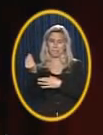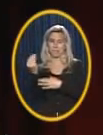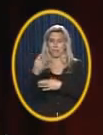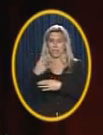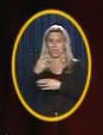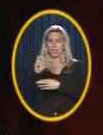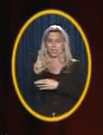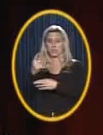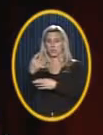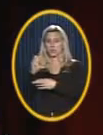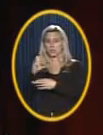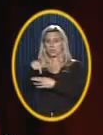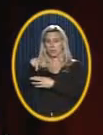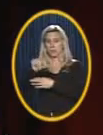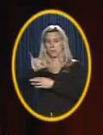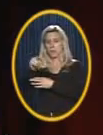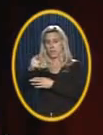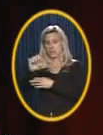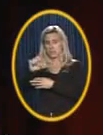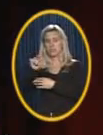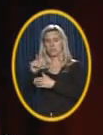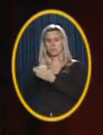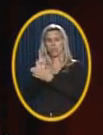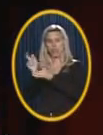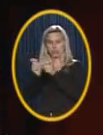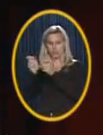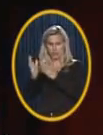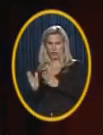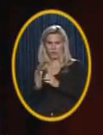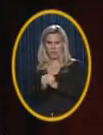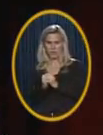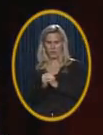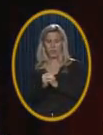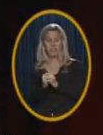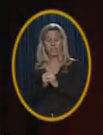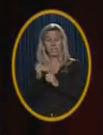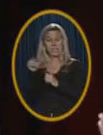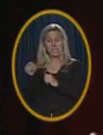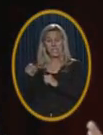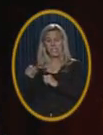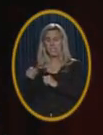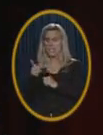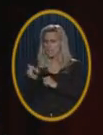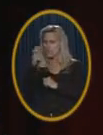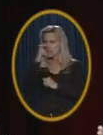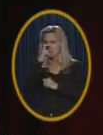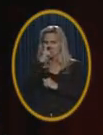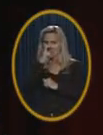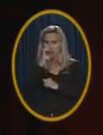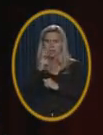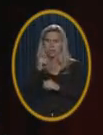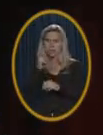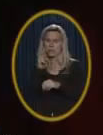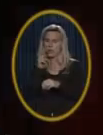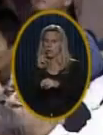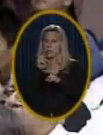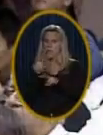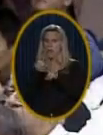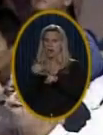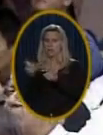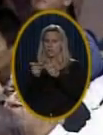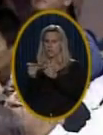George Page was launch director. Those of you who know George know he ran a strict launch control room. I